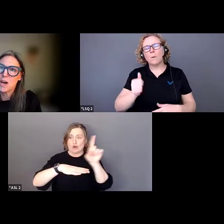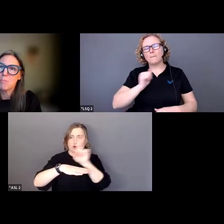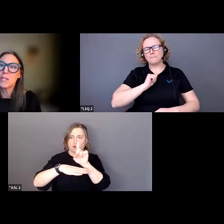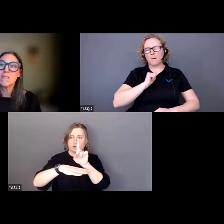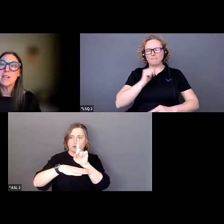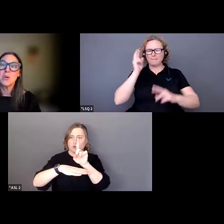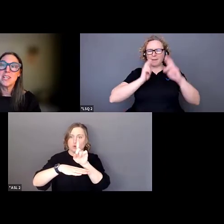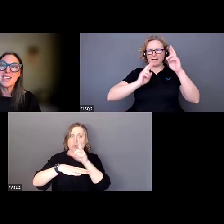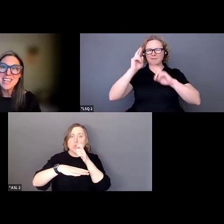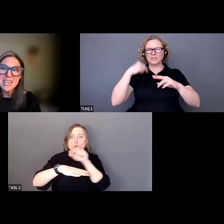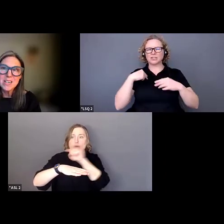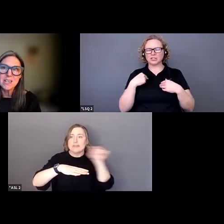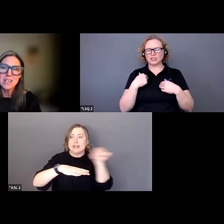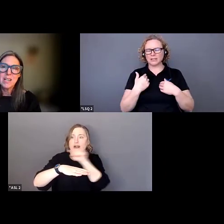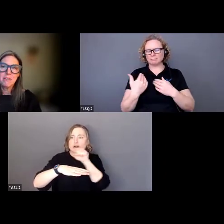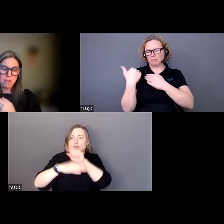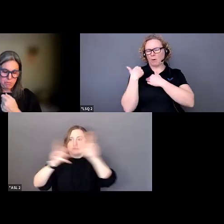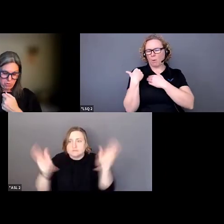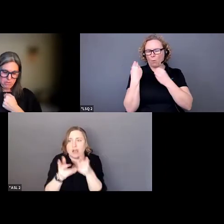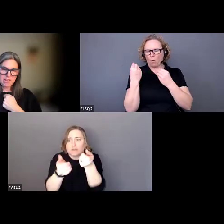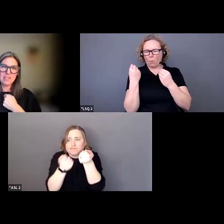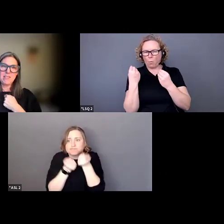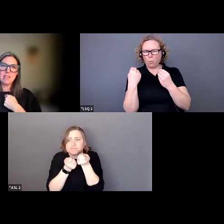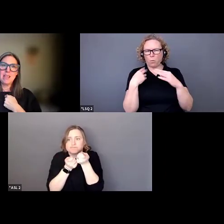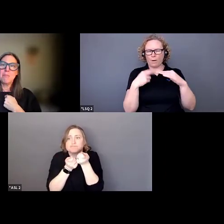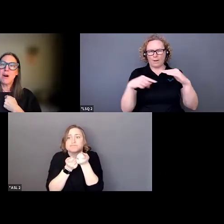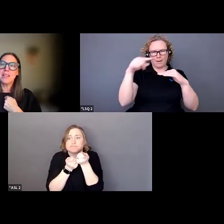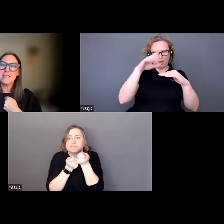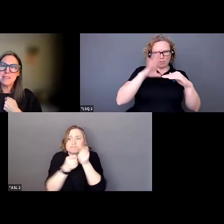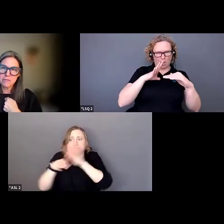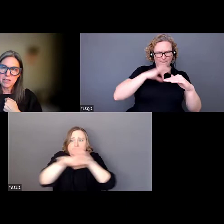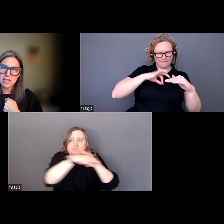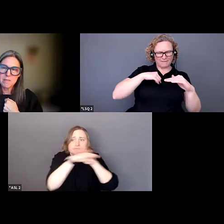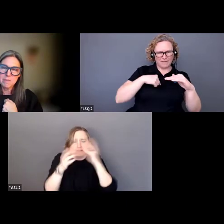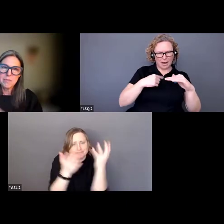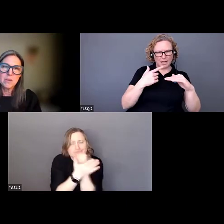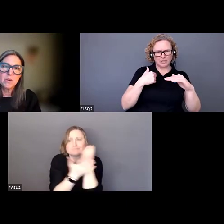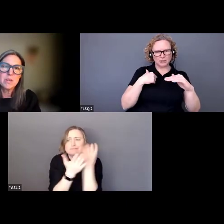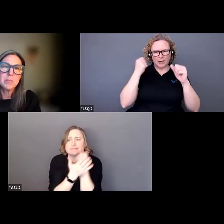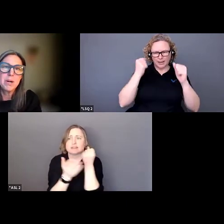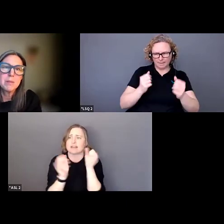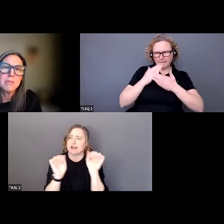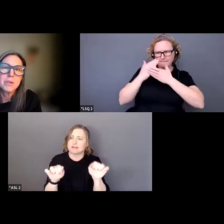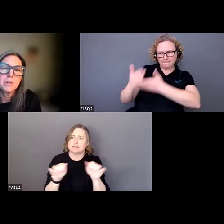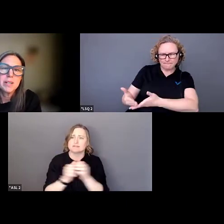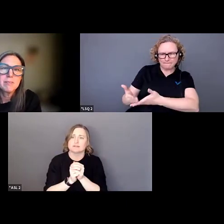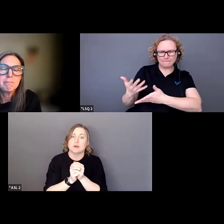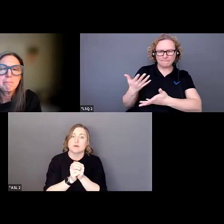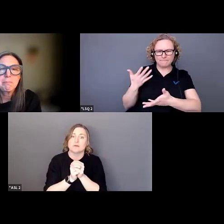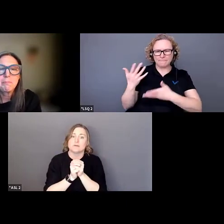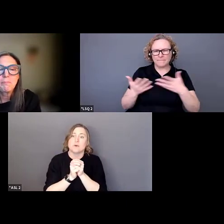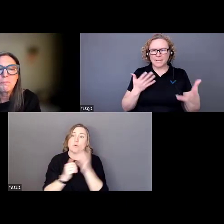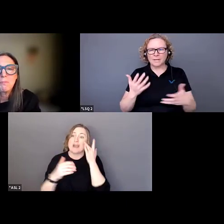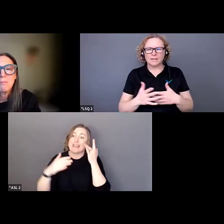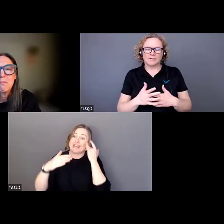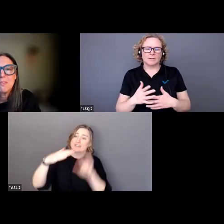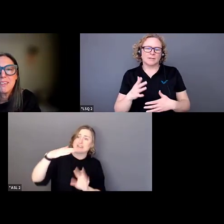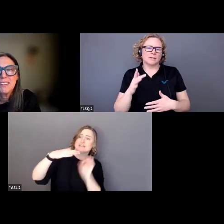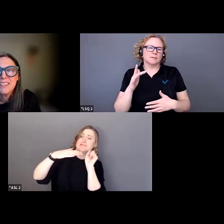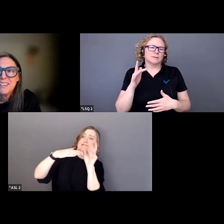folks on top, because they are going to hear from those of us in these same bodies differently than those on the bottom of the coin.